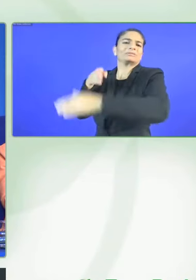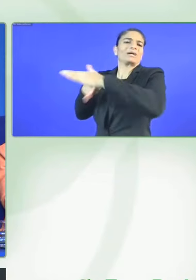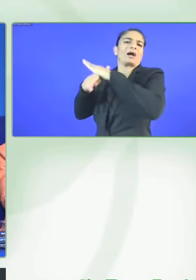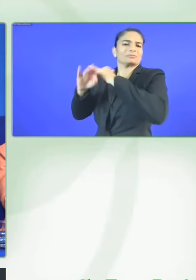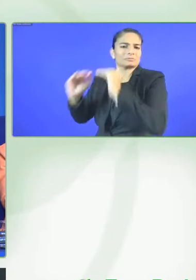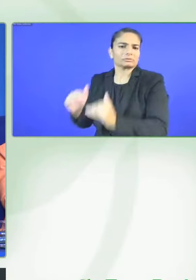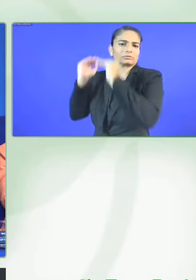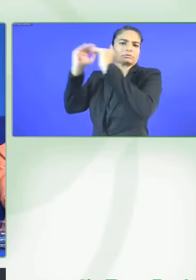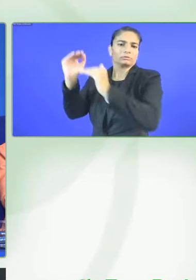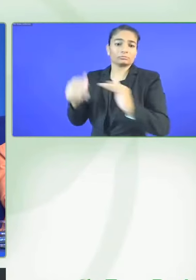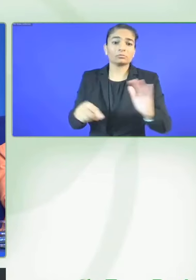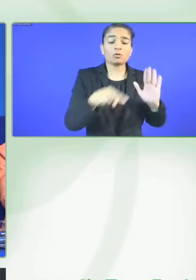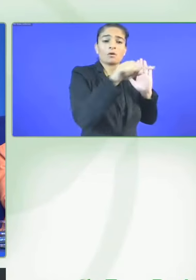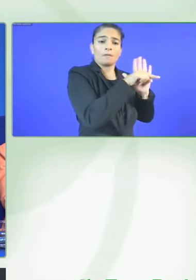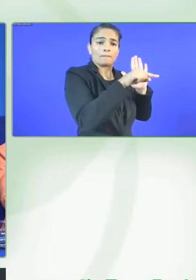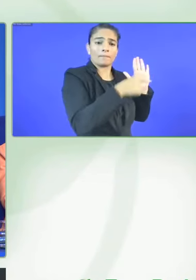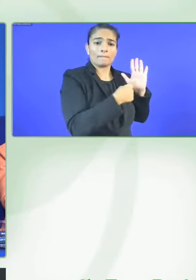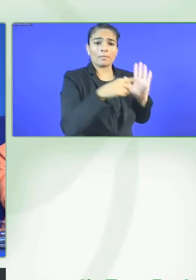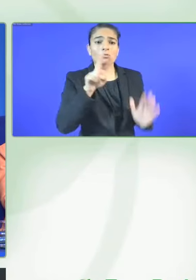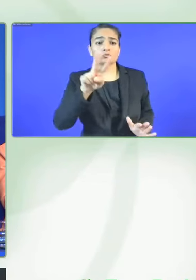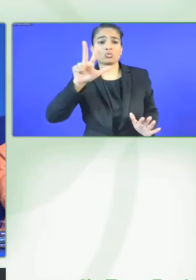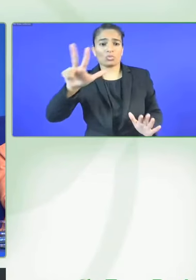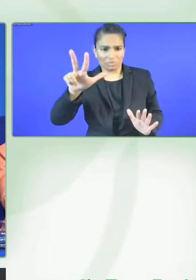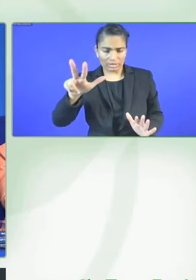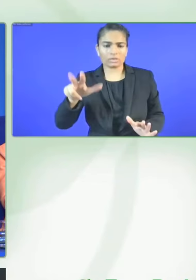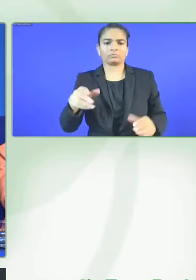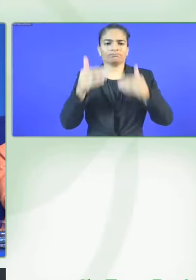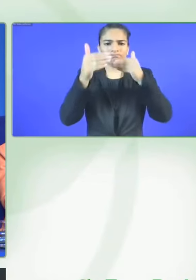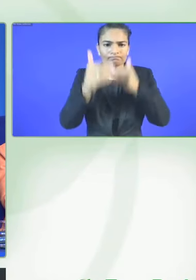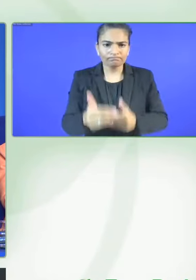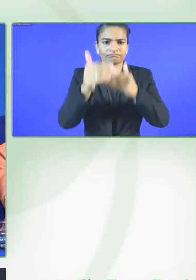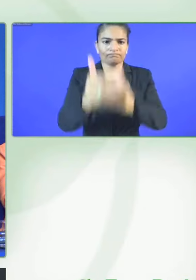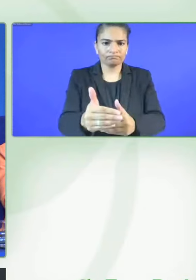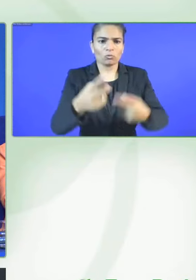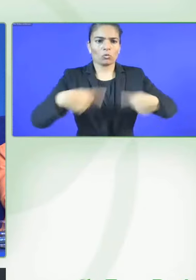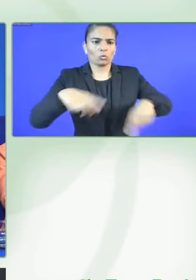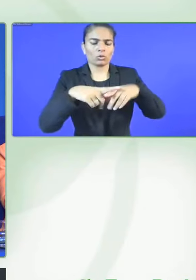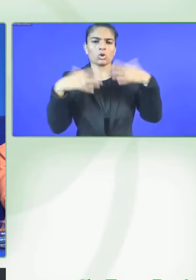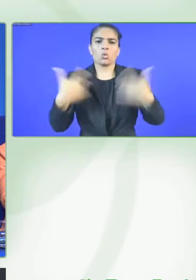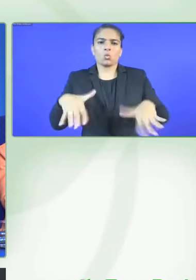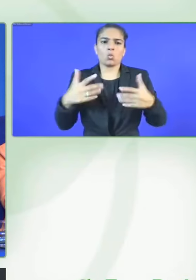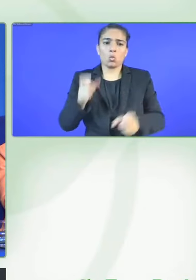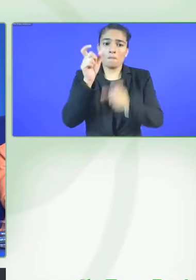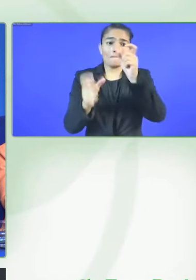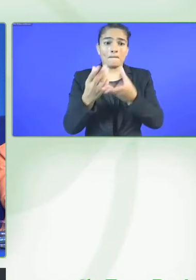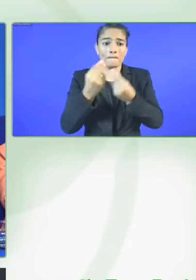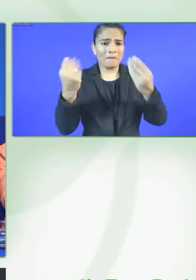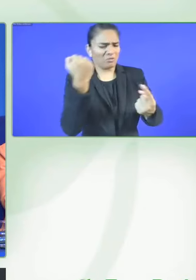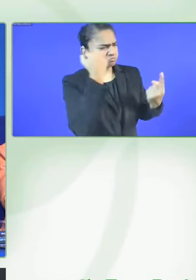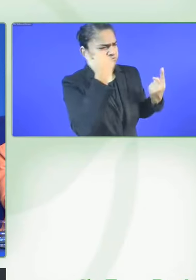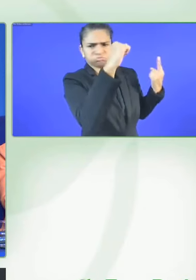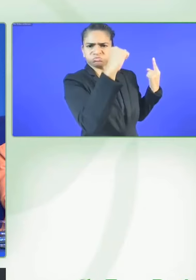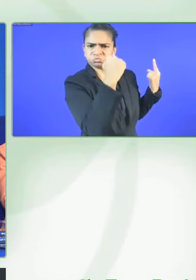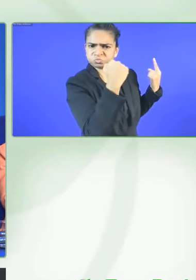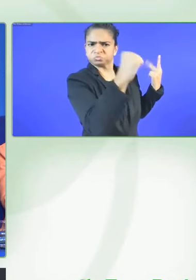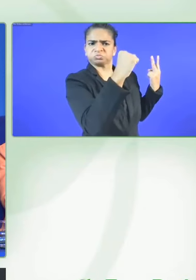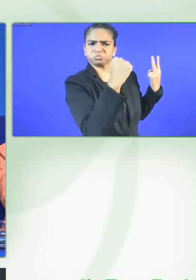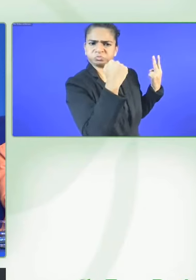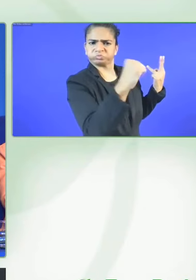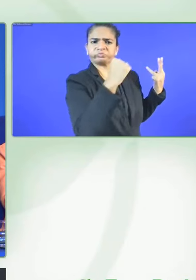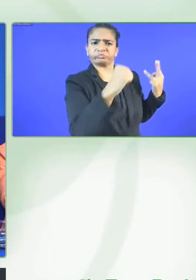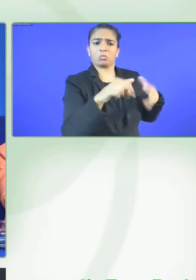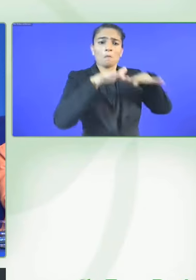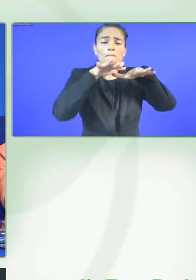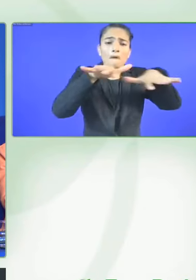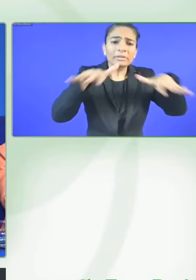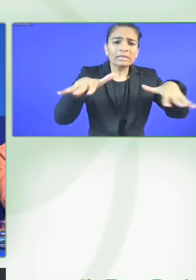obligated parties. These objections reflected well the magnitude of the upcoming change expected, and